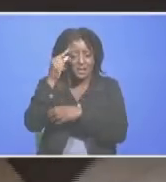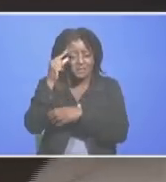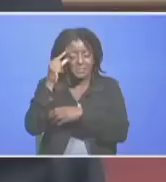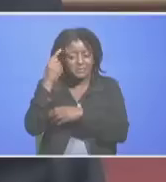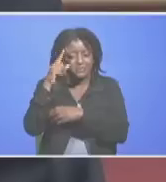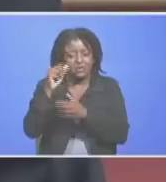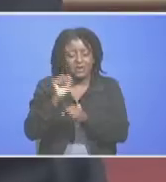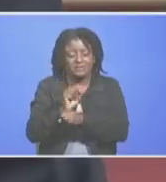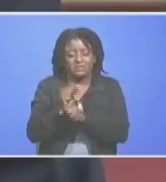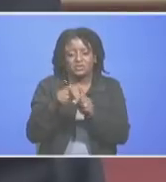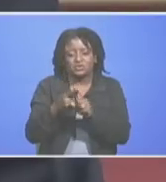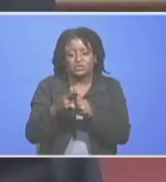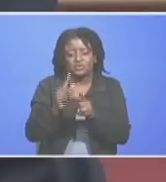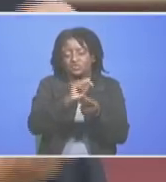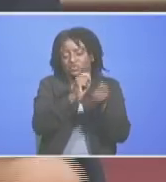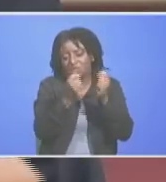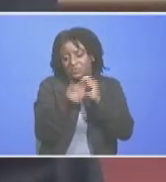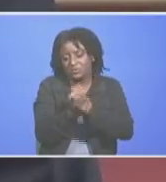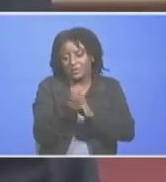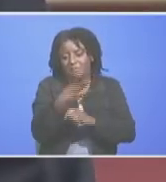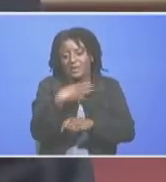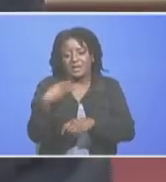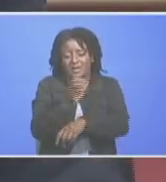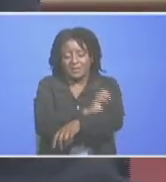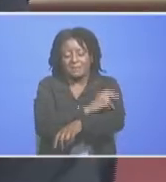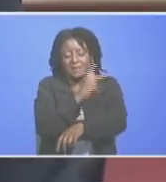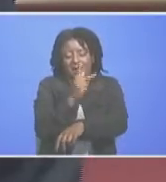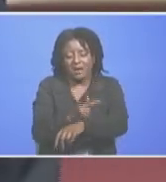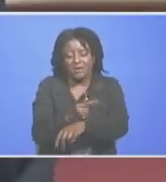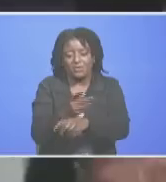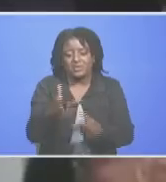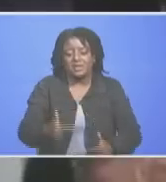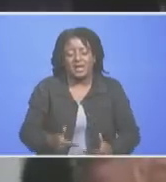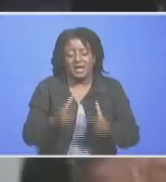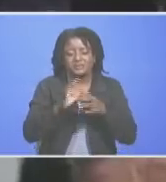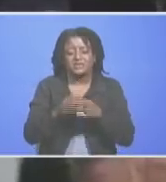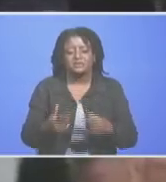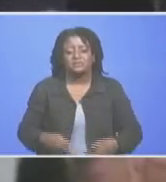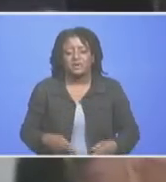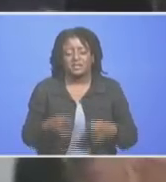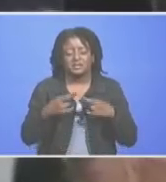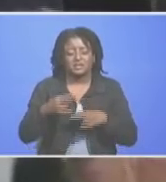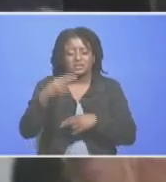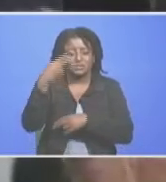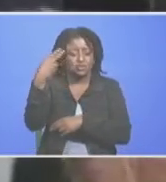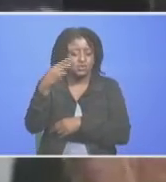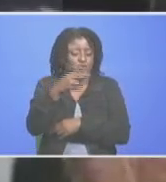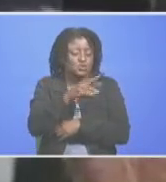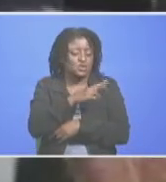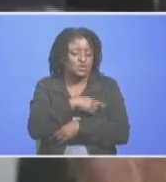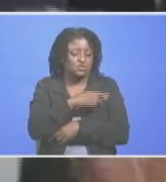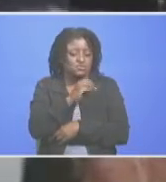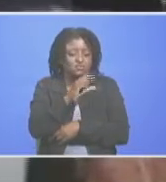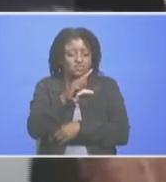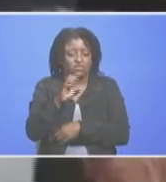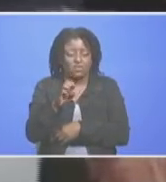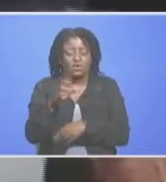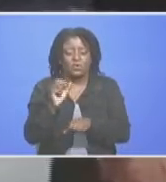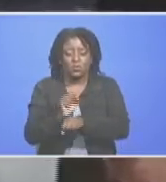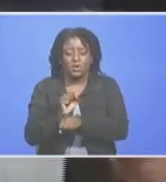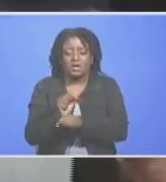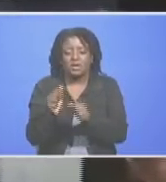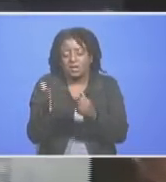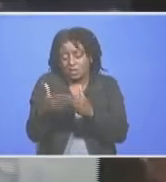residents. Salem Union Baptist Church pastor Reverend Huter Roll is working closely with the Over the Hill initiative and